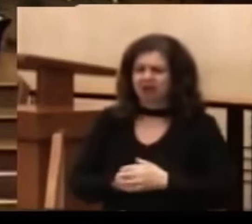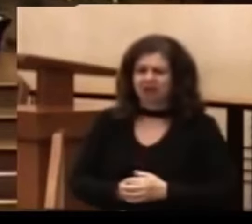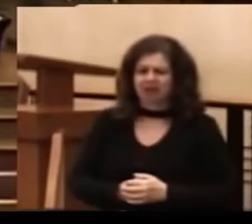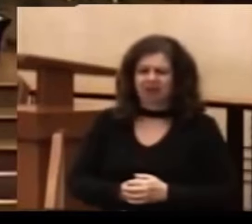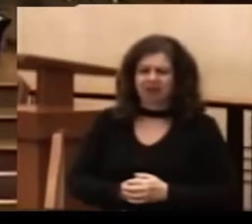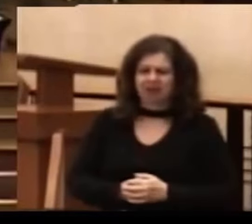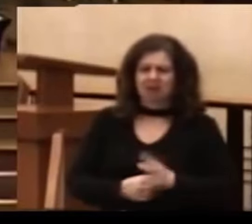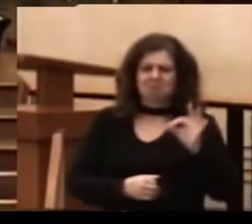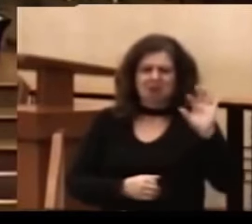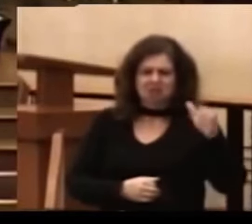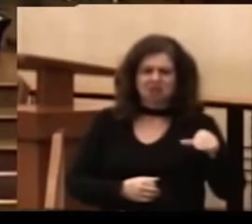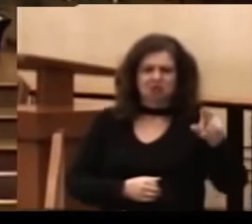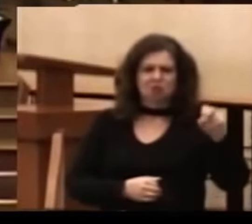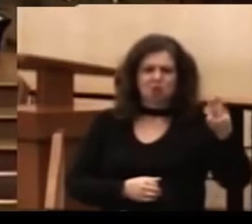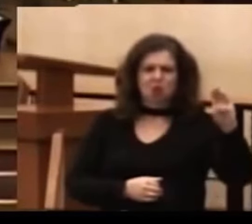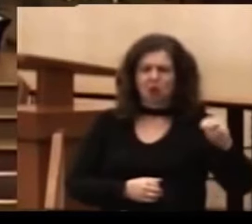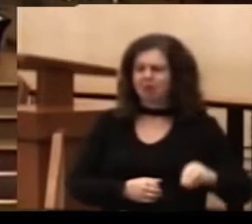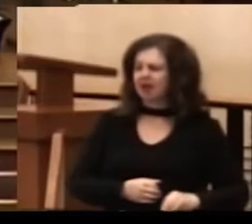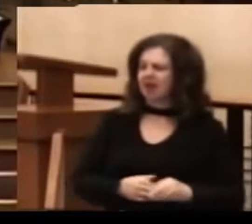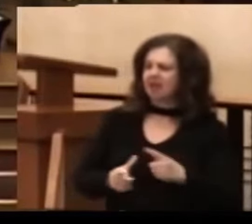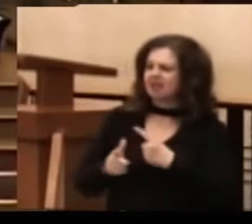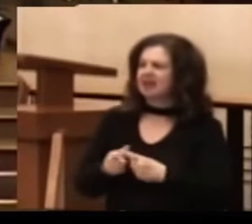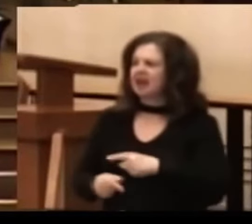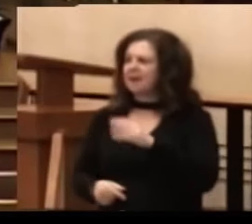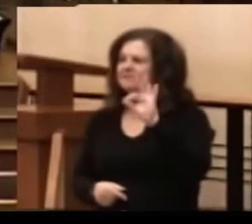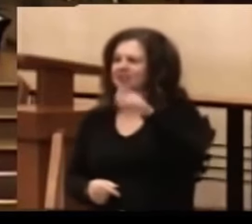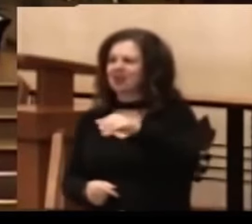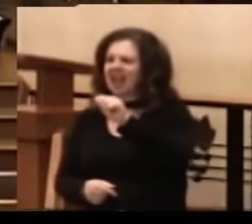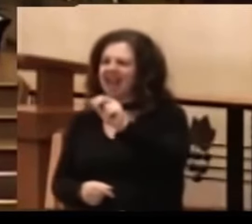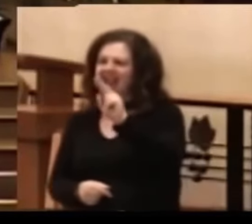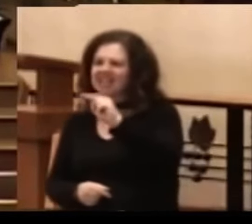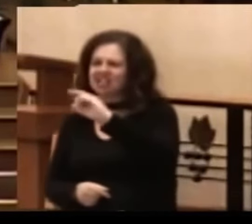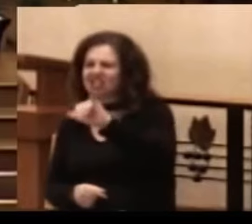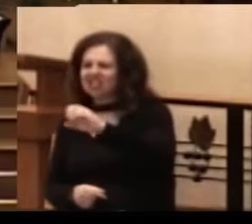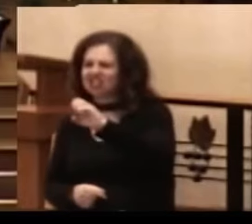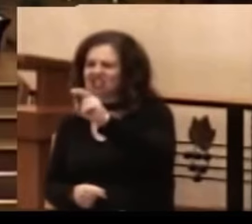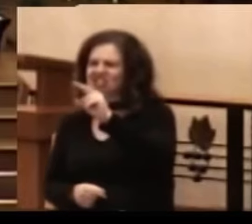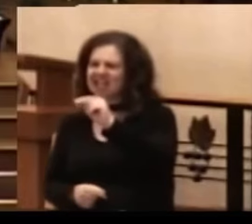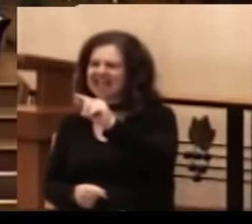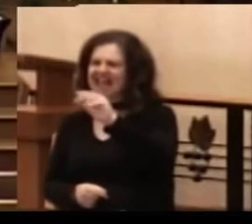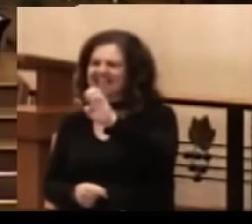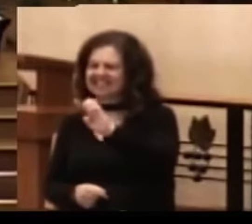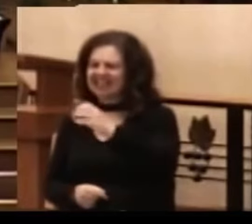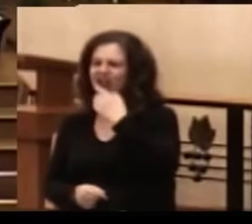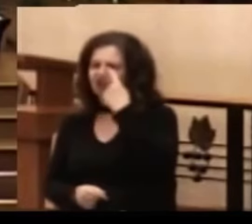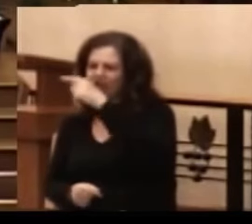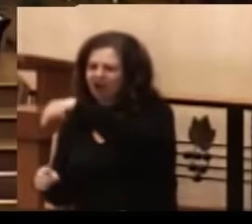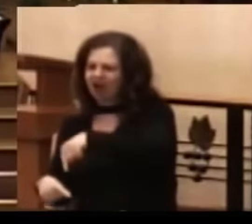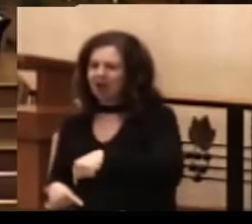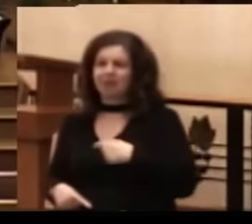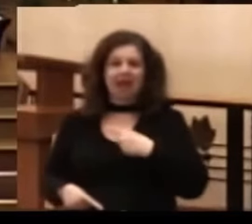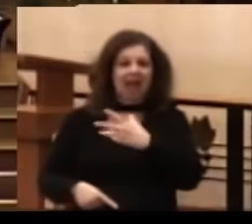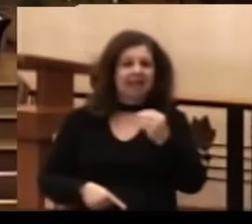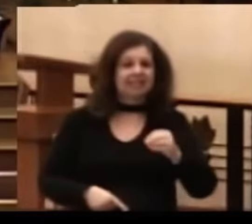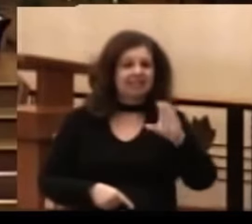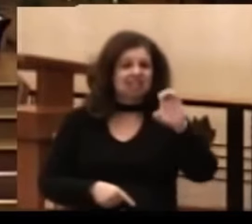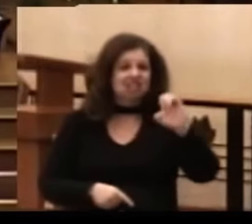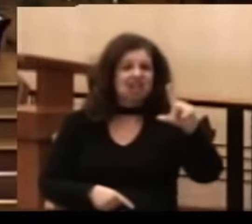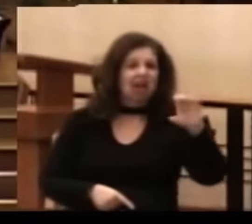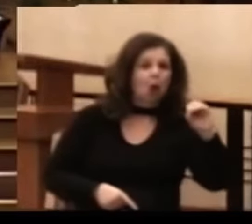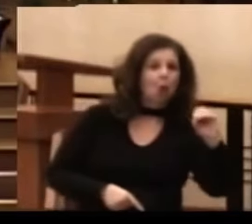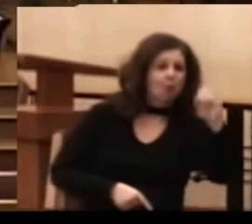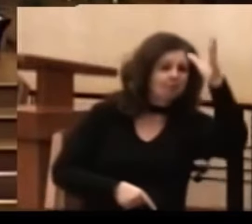well, Pastor Anjanette, thanks for coming. At least you, and Cello Man, good